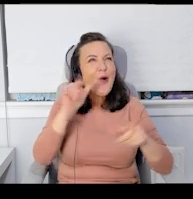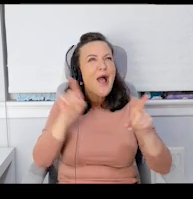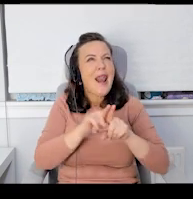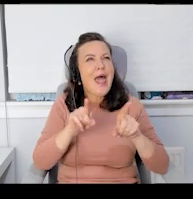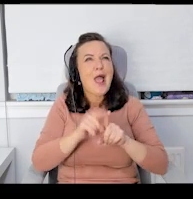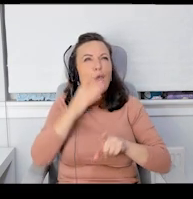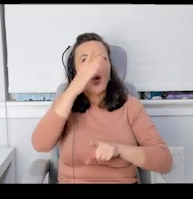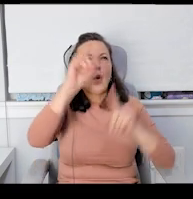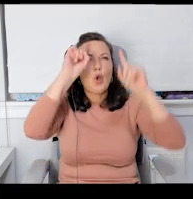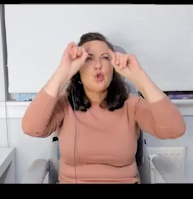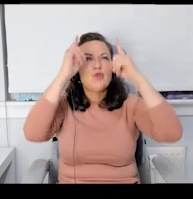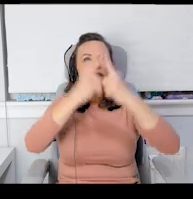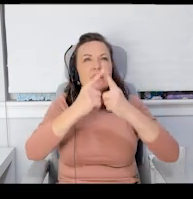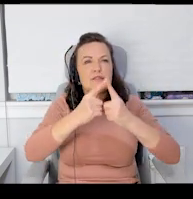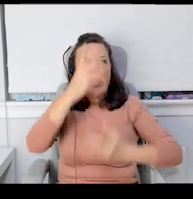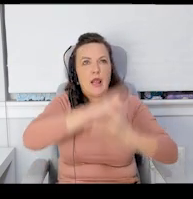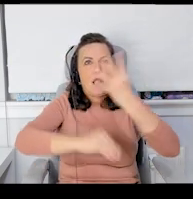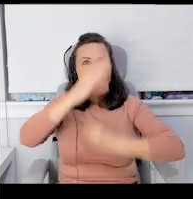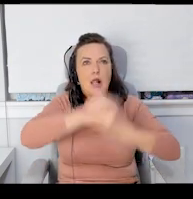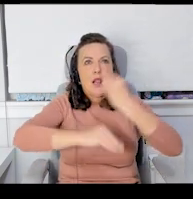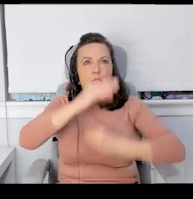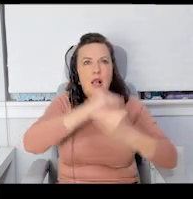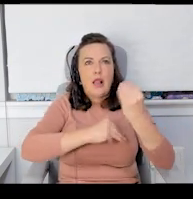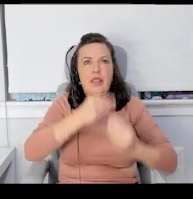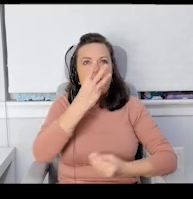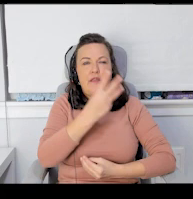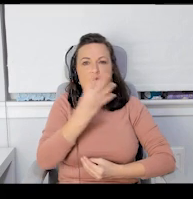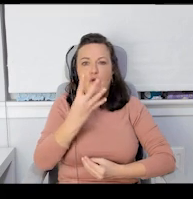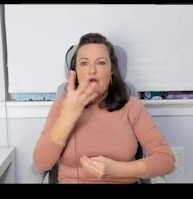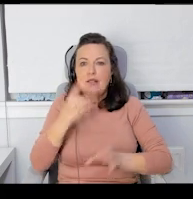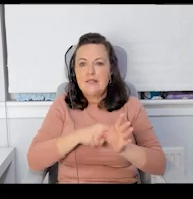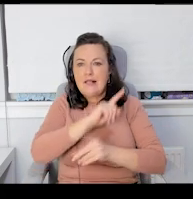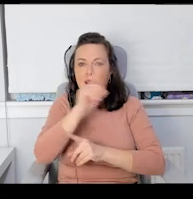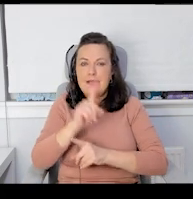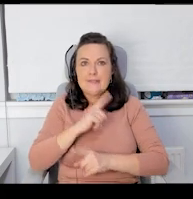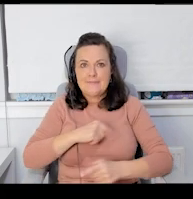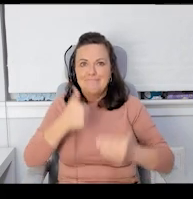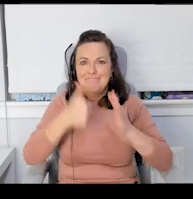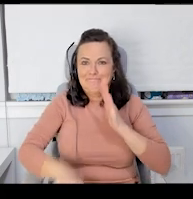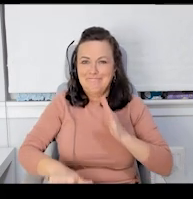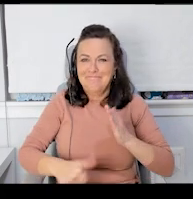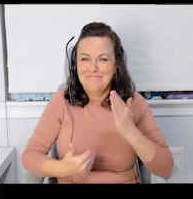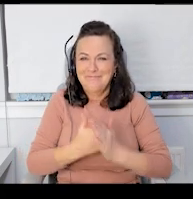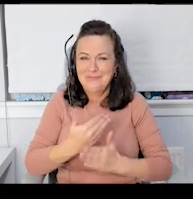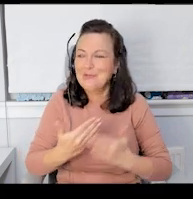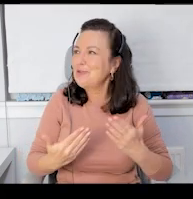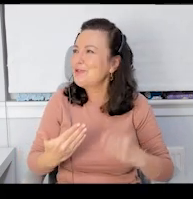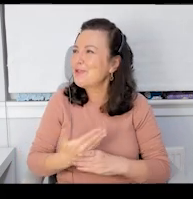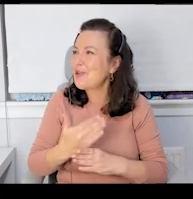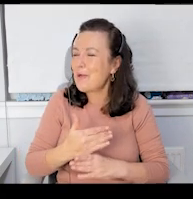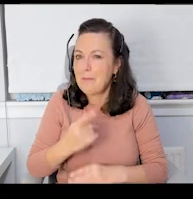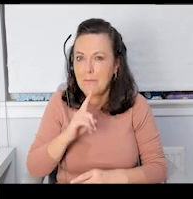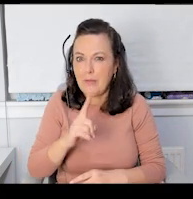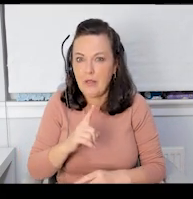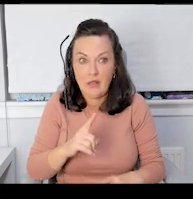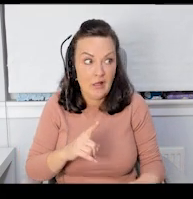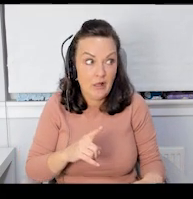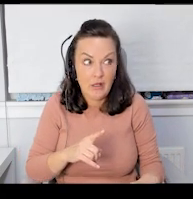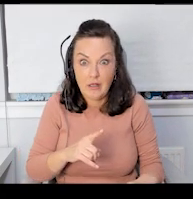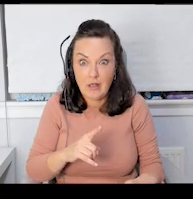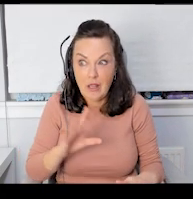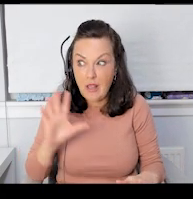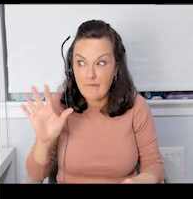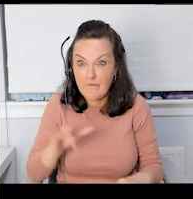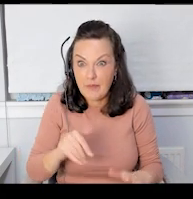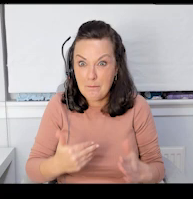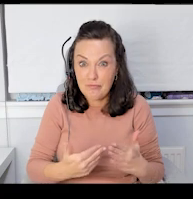of going to university, learning something, and then 3-4 years later you're starting a new job and everything's brand new, and it's how